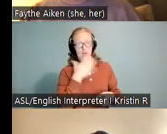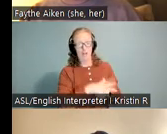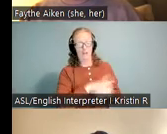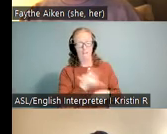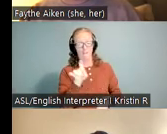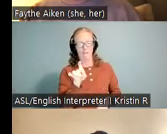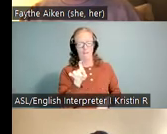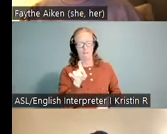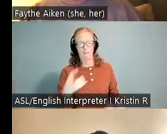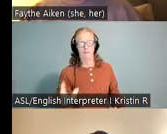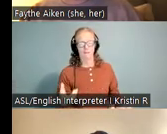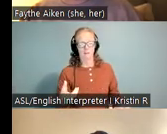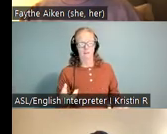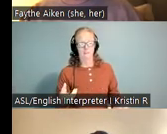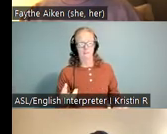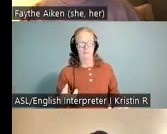Is that